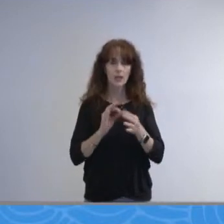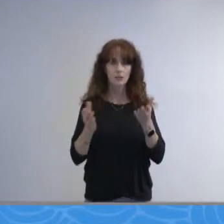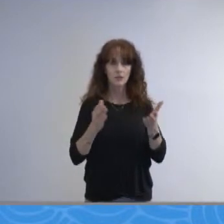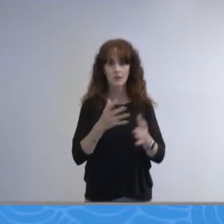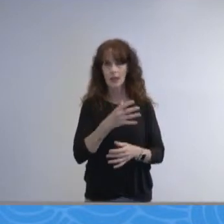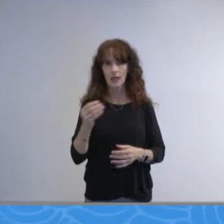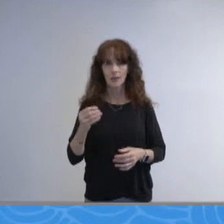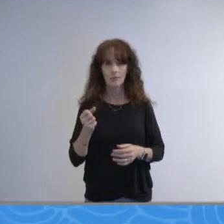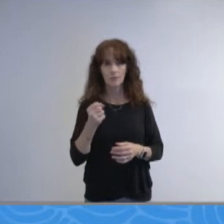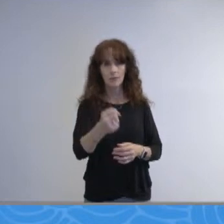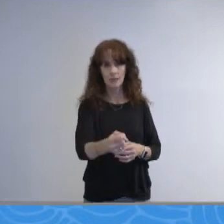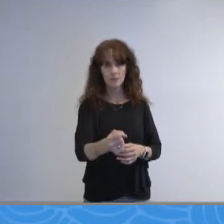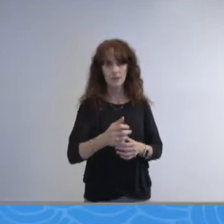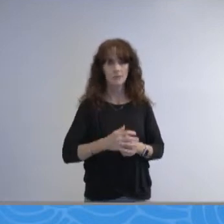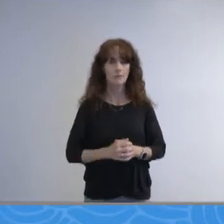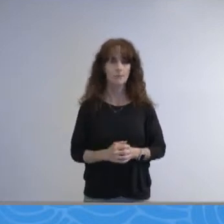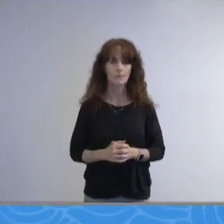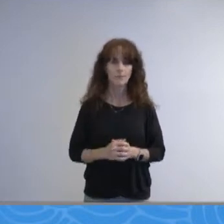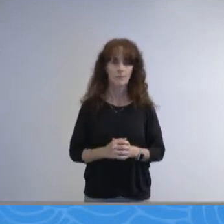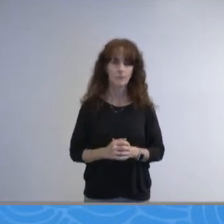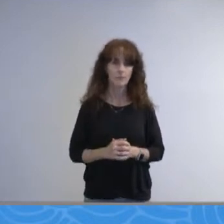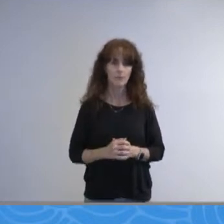placement.